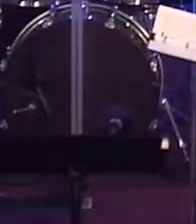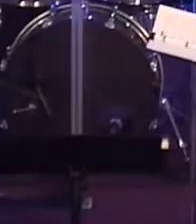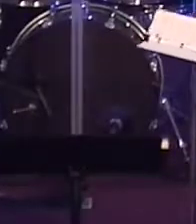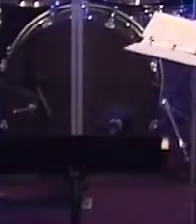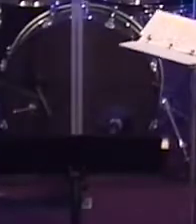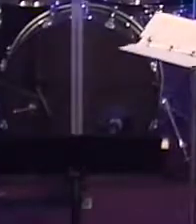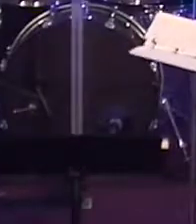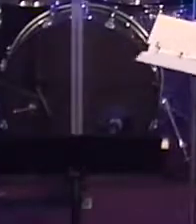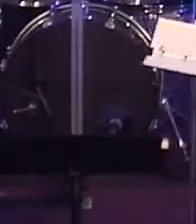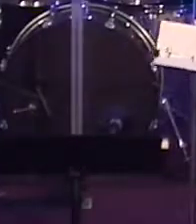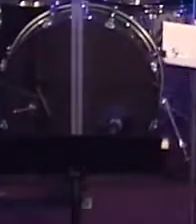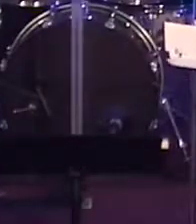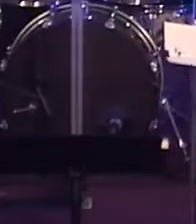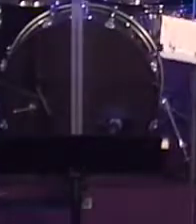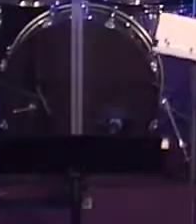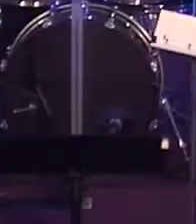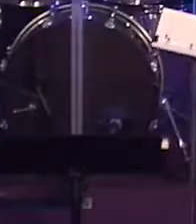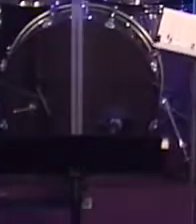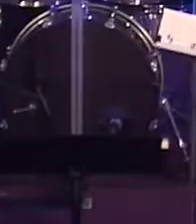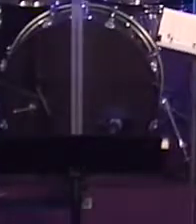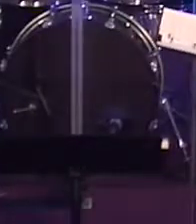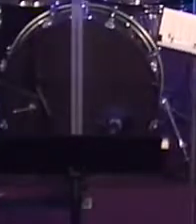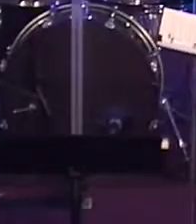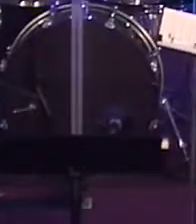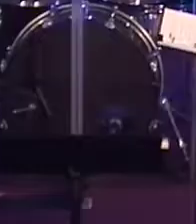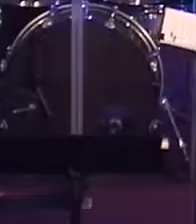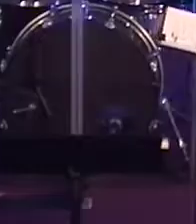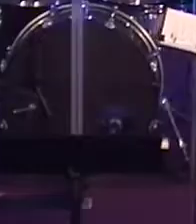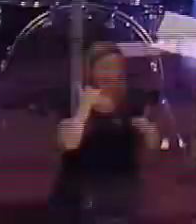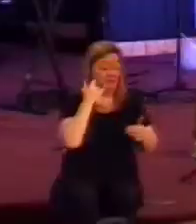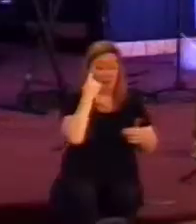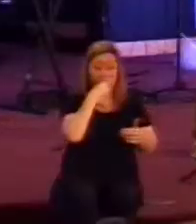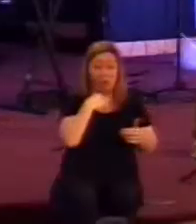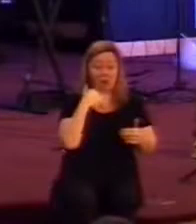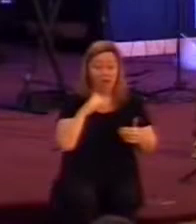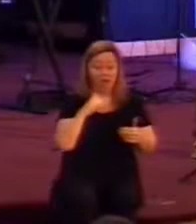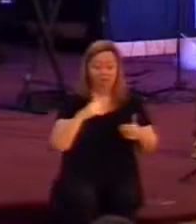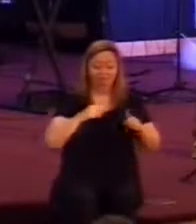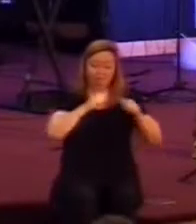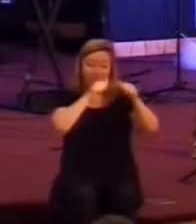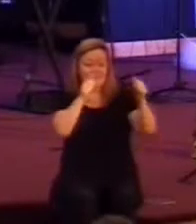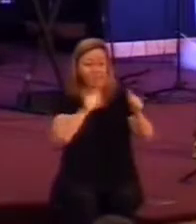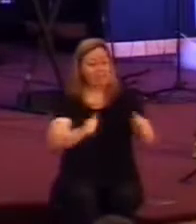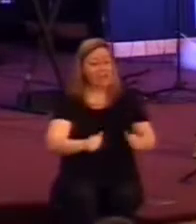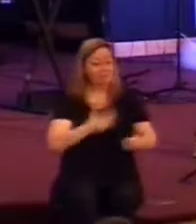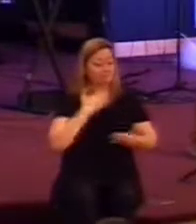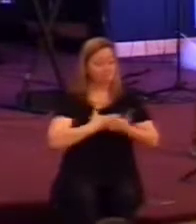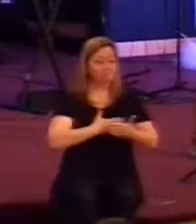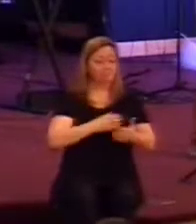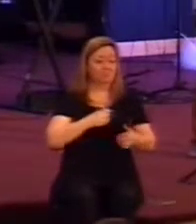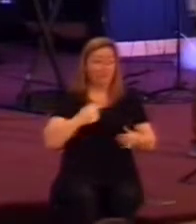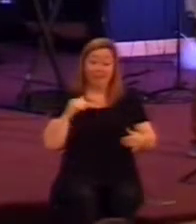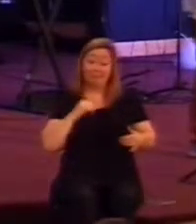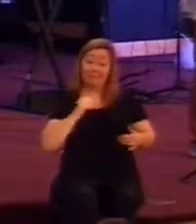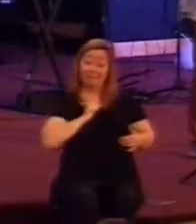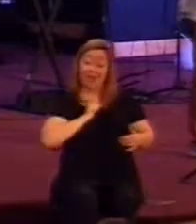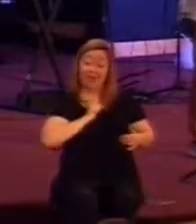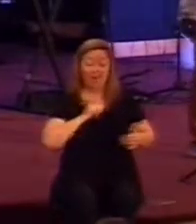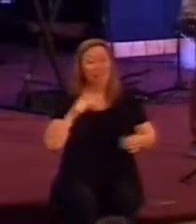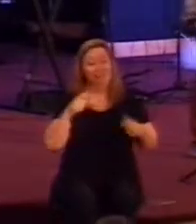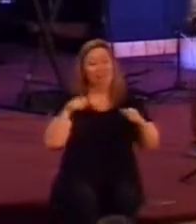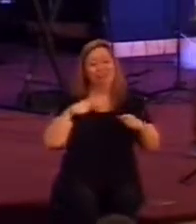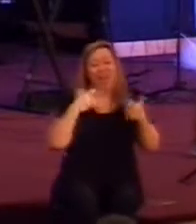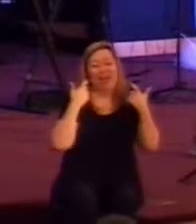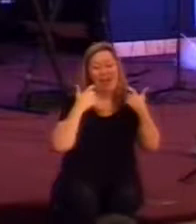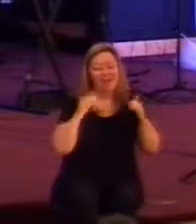people seek to follow. Whether people look like really in shape like myself, you know, I could be a hero for people. That's supposed to be a joke. You're supposed to